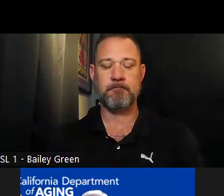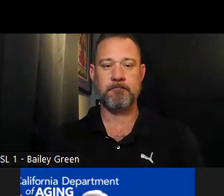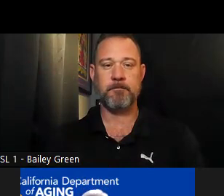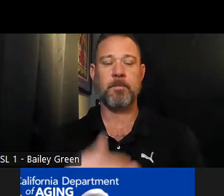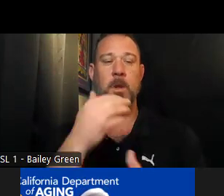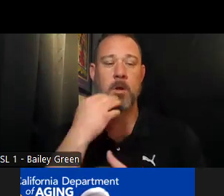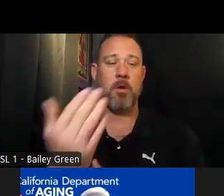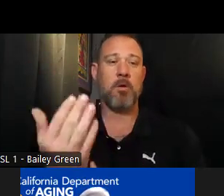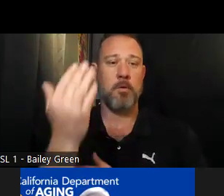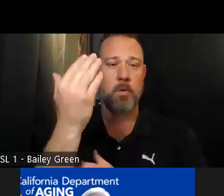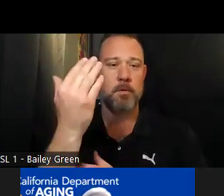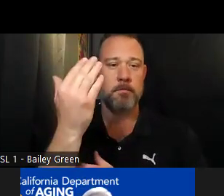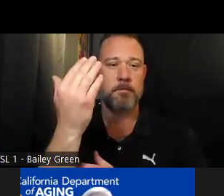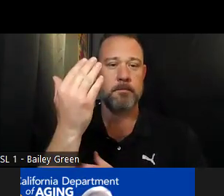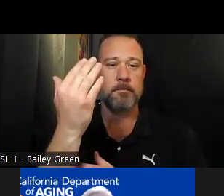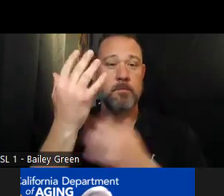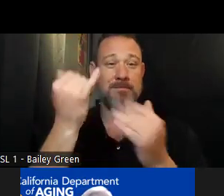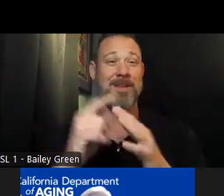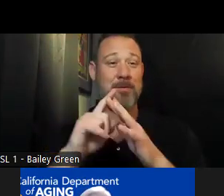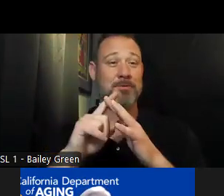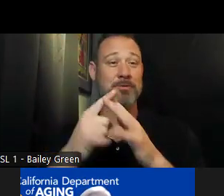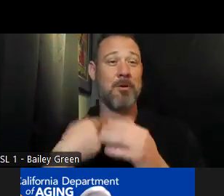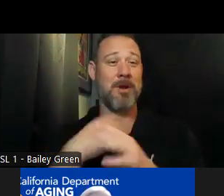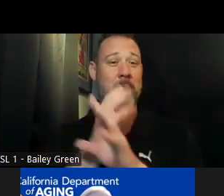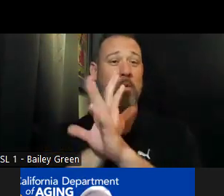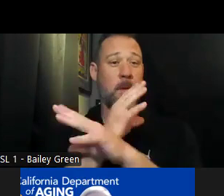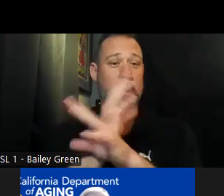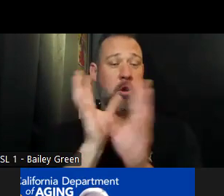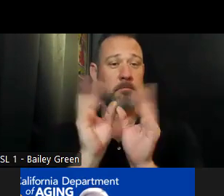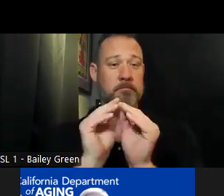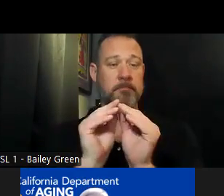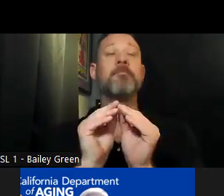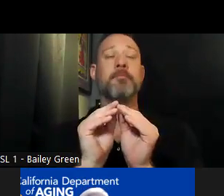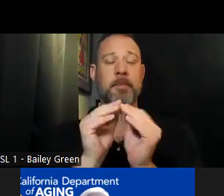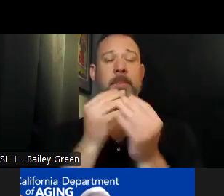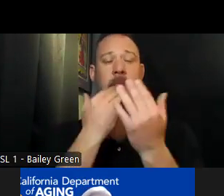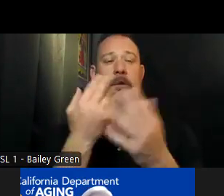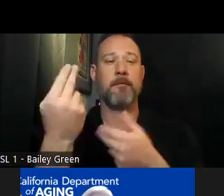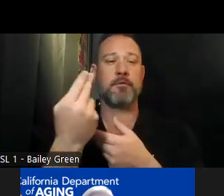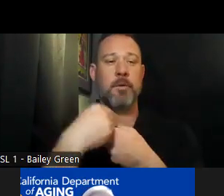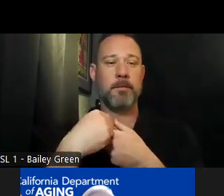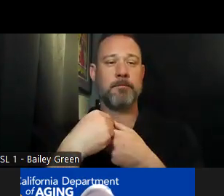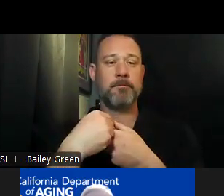Good morning. We have just started the webinar. Thank you for joining us.